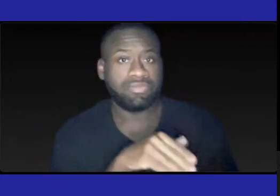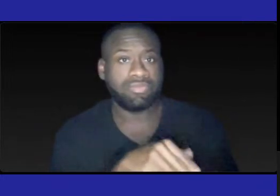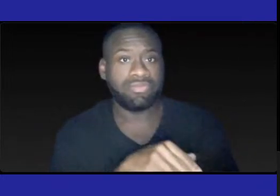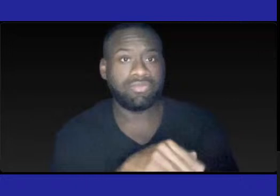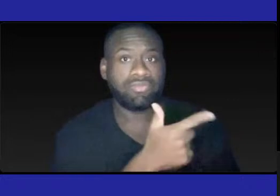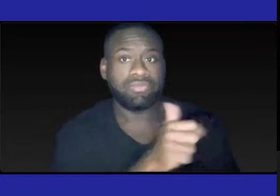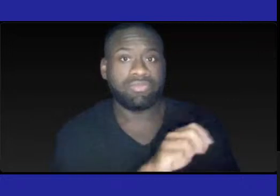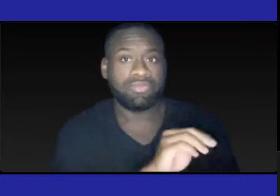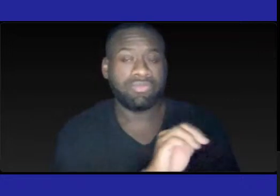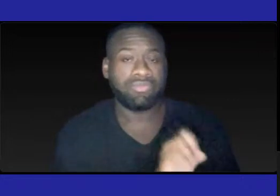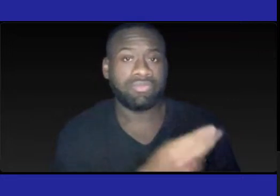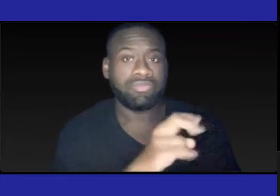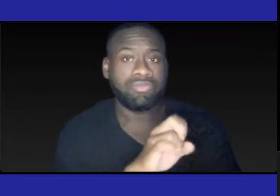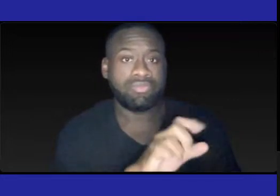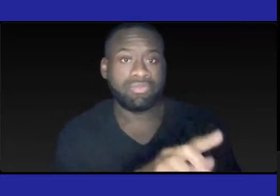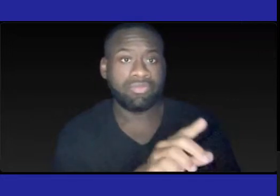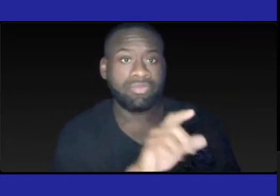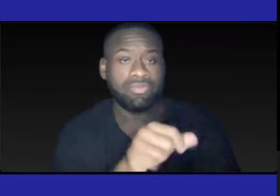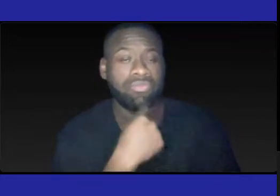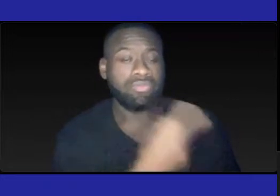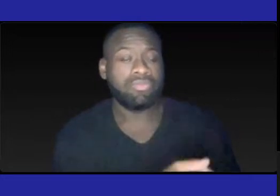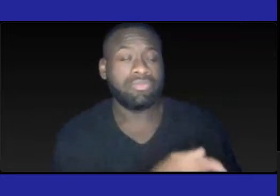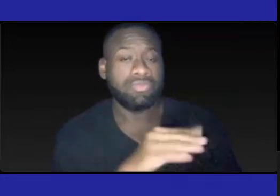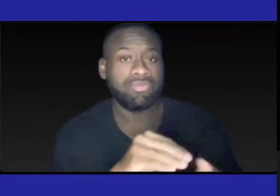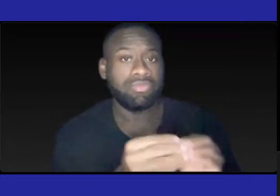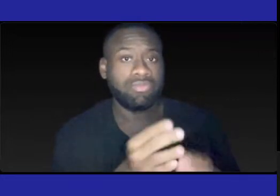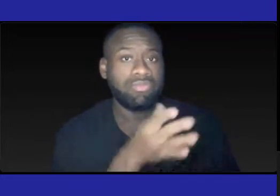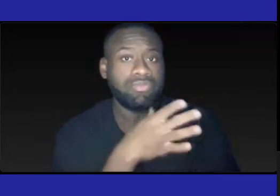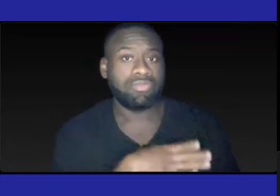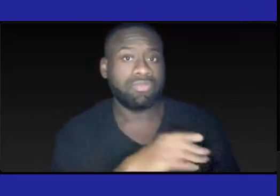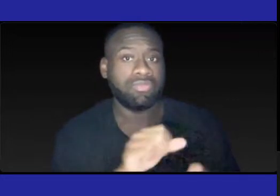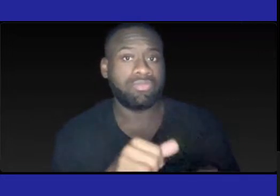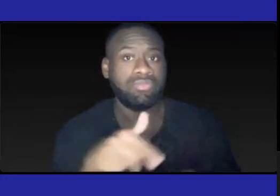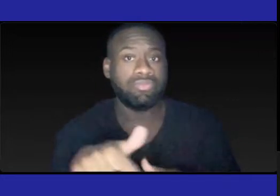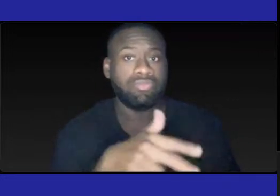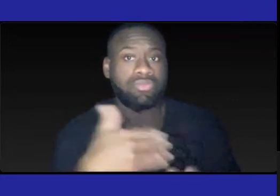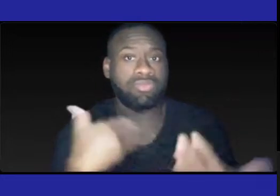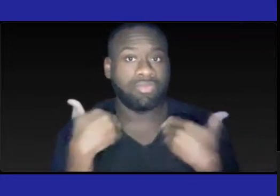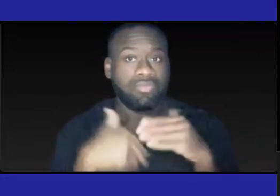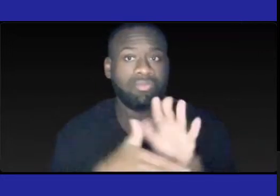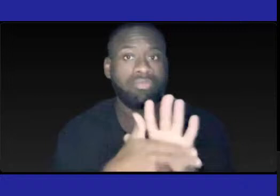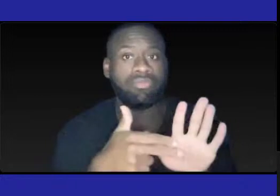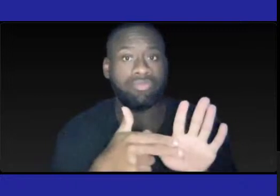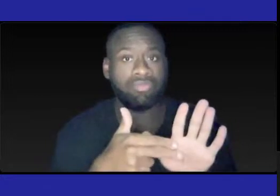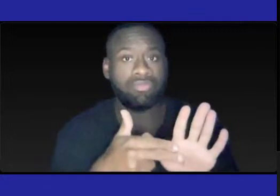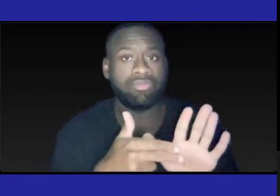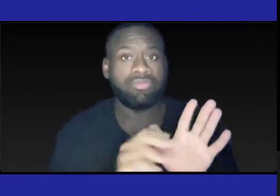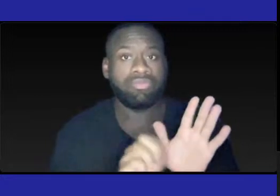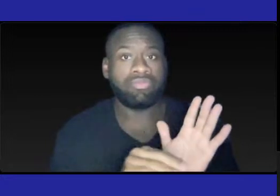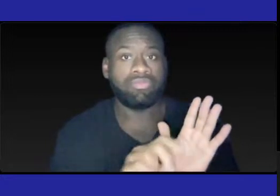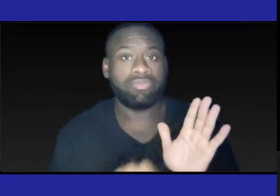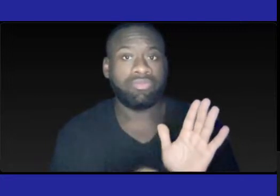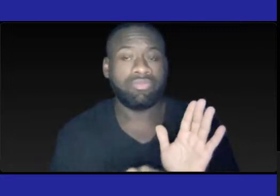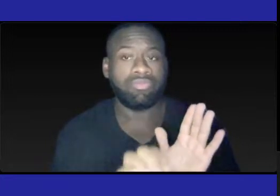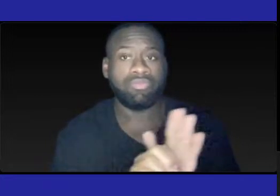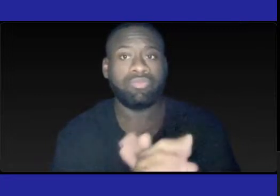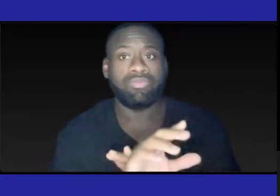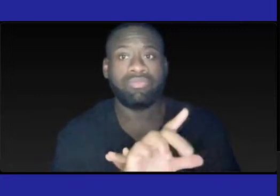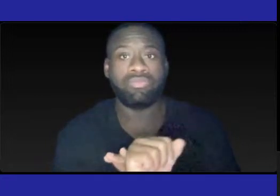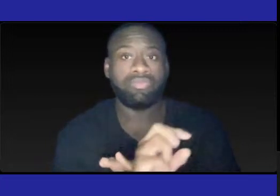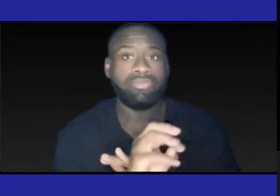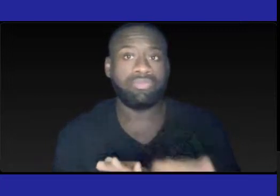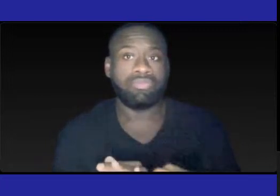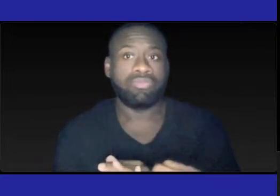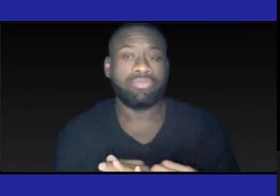the number of women walking around with the cardiac ejection fraction of, low double digits to single digits